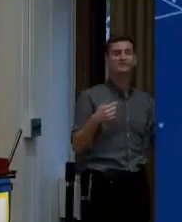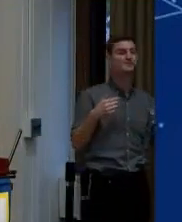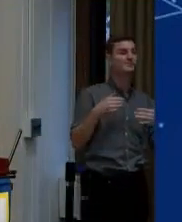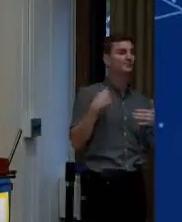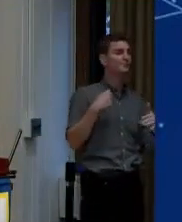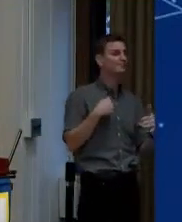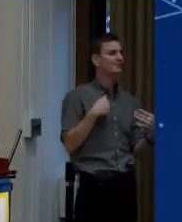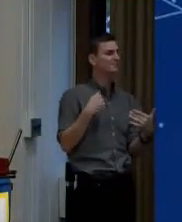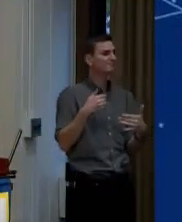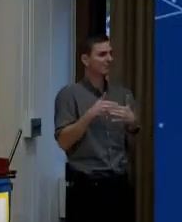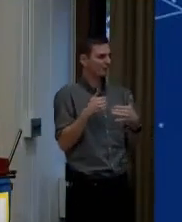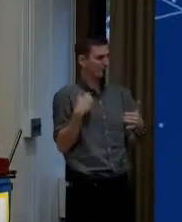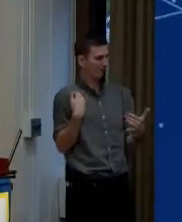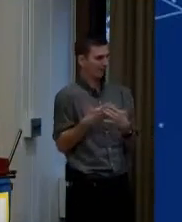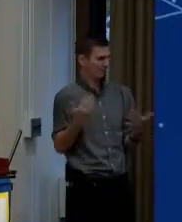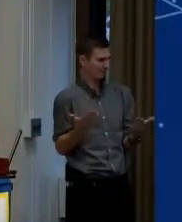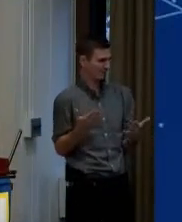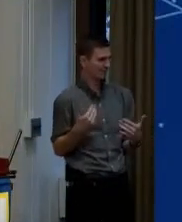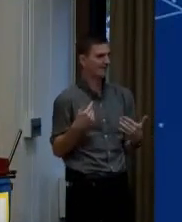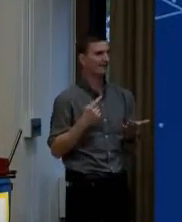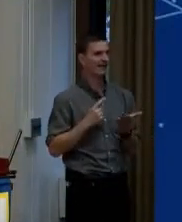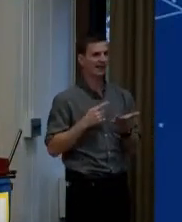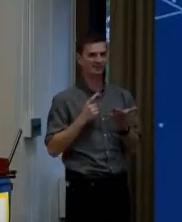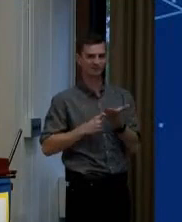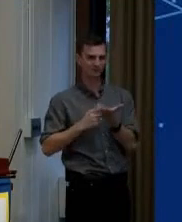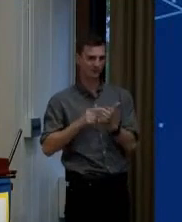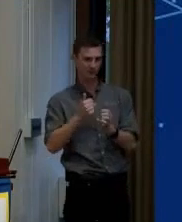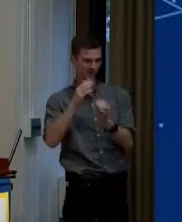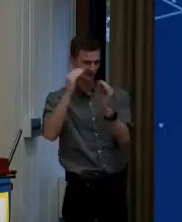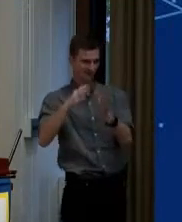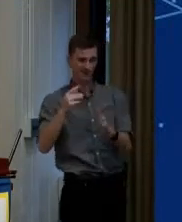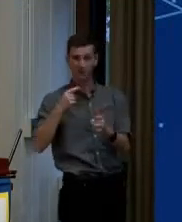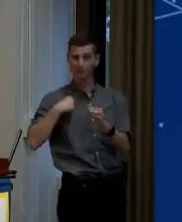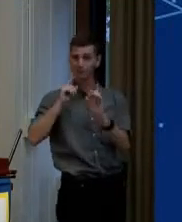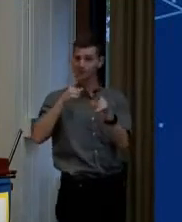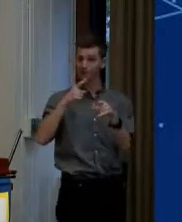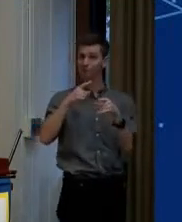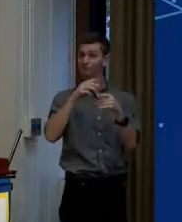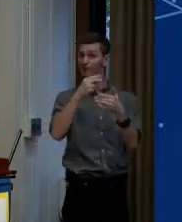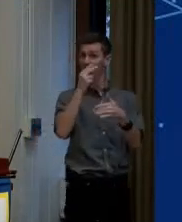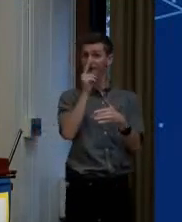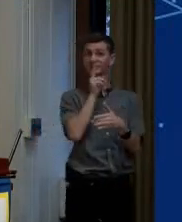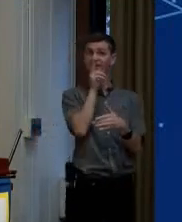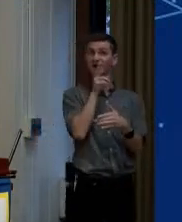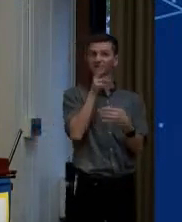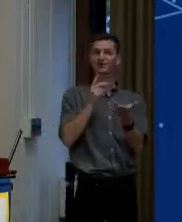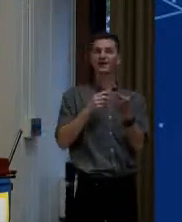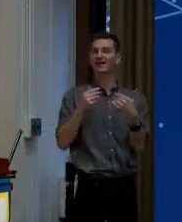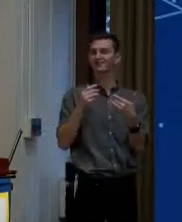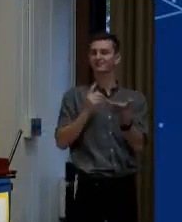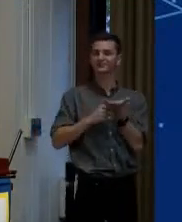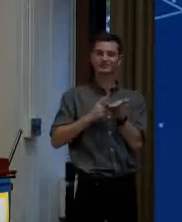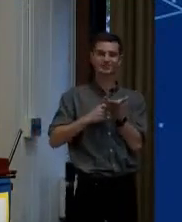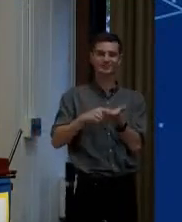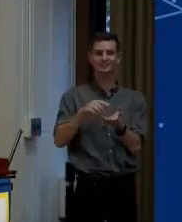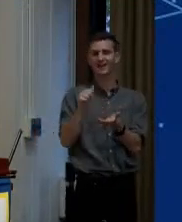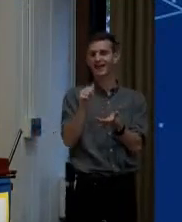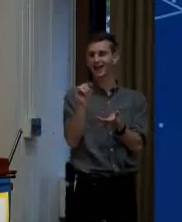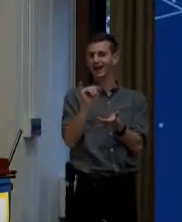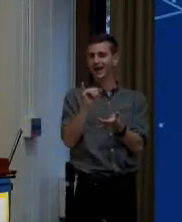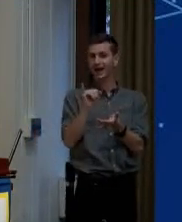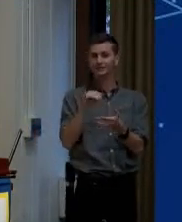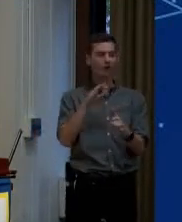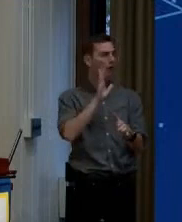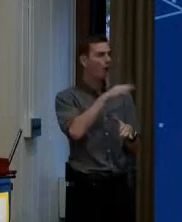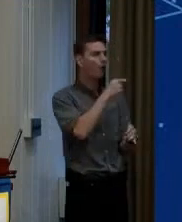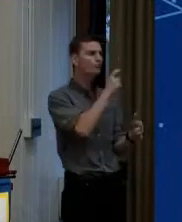teacher saying that I was going to Hofstra to present about AI. And like, oh, you got to tell me about this. Like, I don't know if my